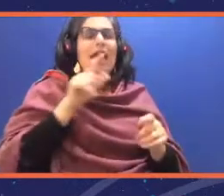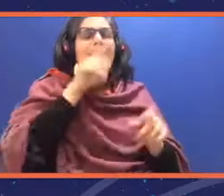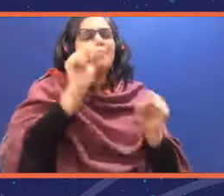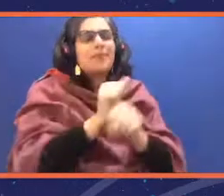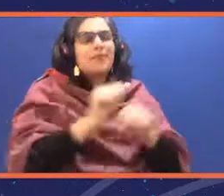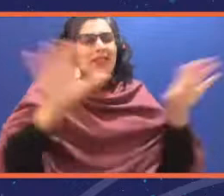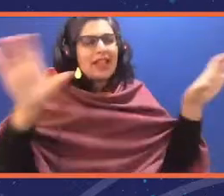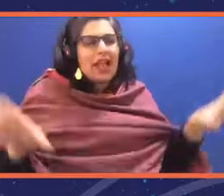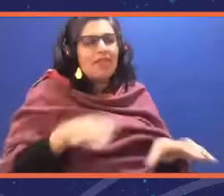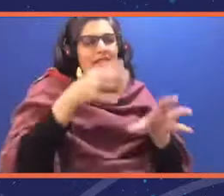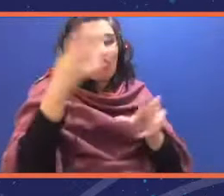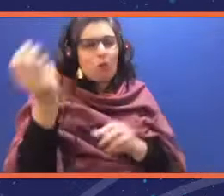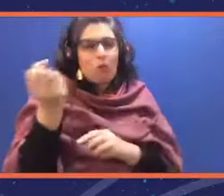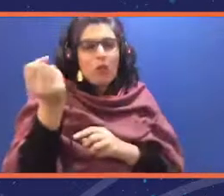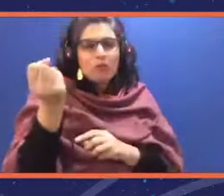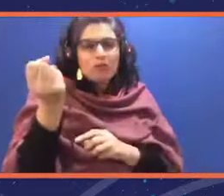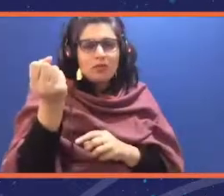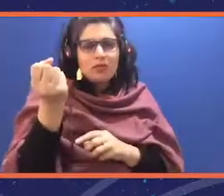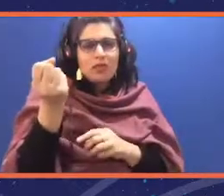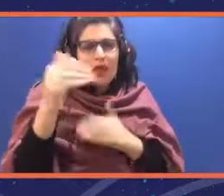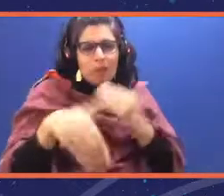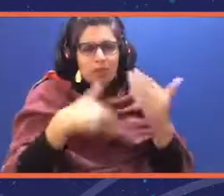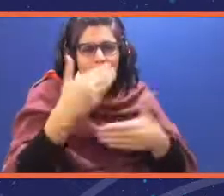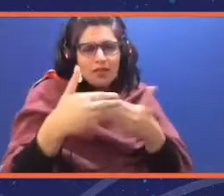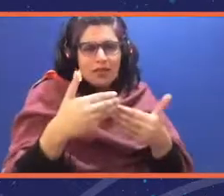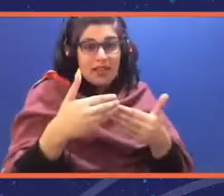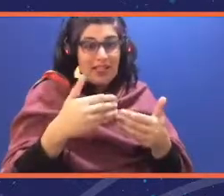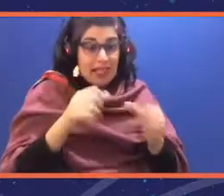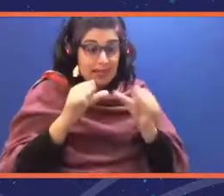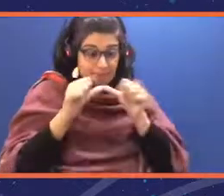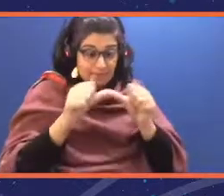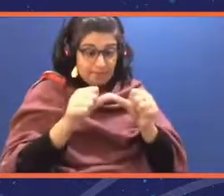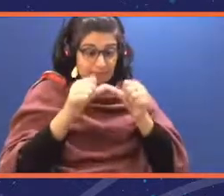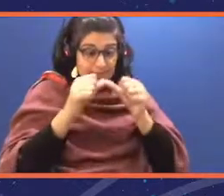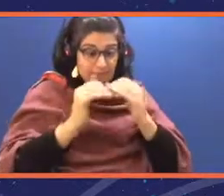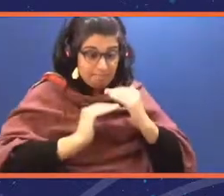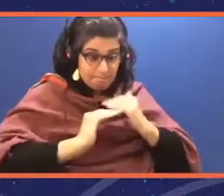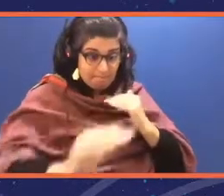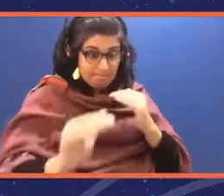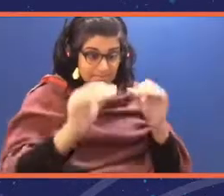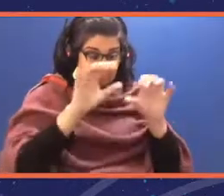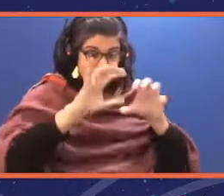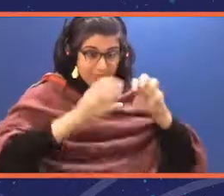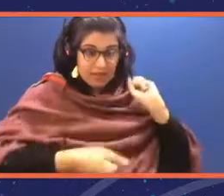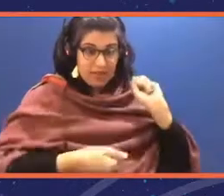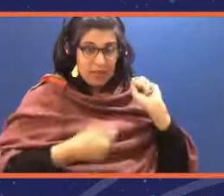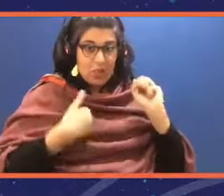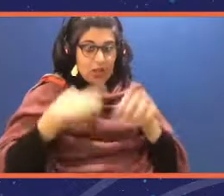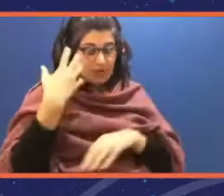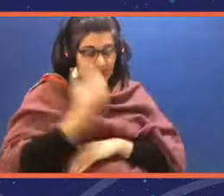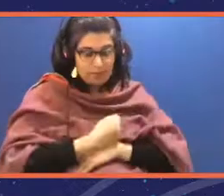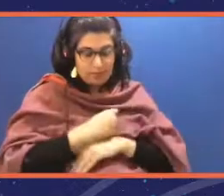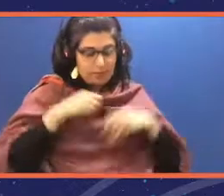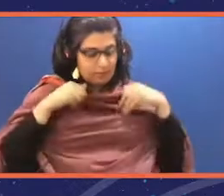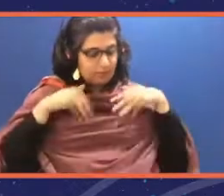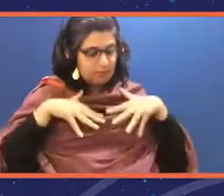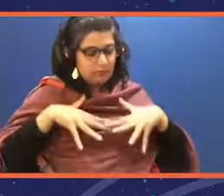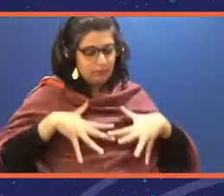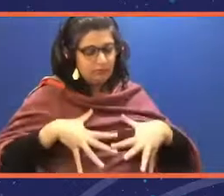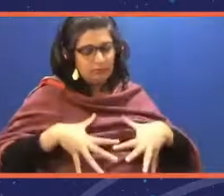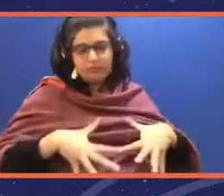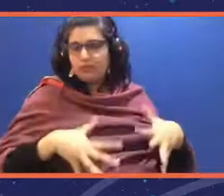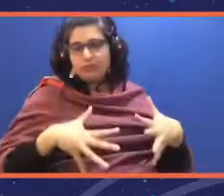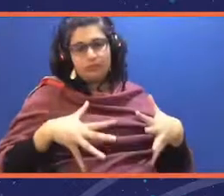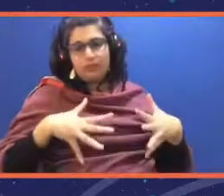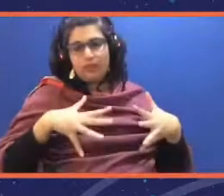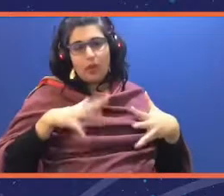processing the consistent grief that we're going through. And a lot of us are just really shut down, really depressed, really grieving, like, kind of all the